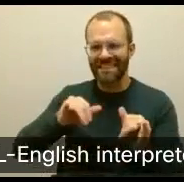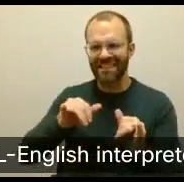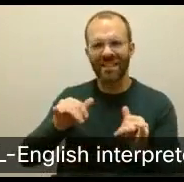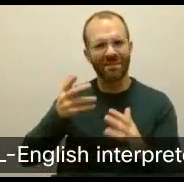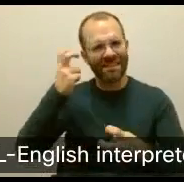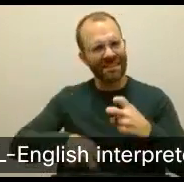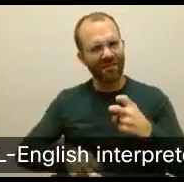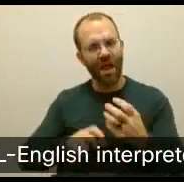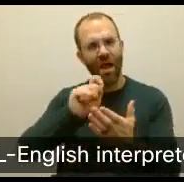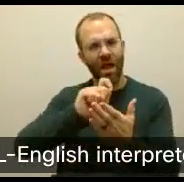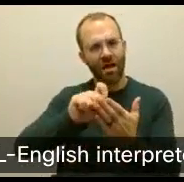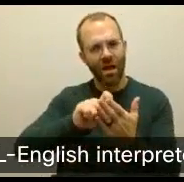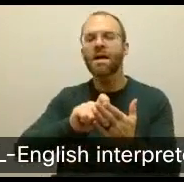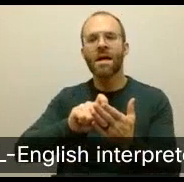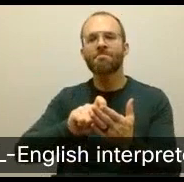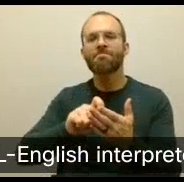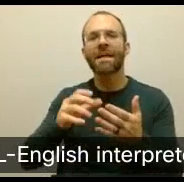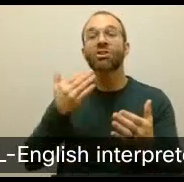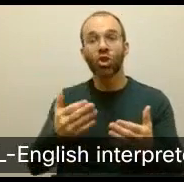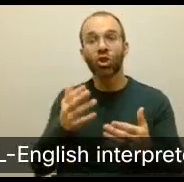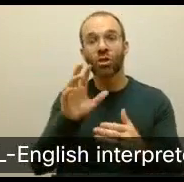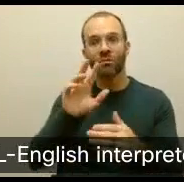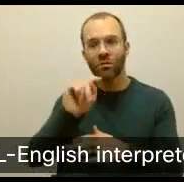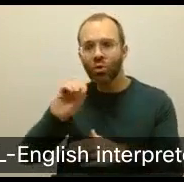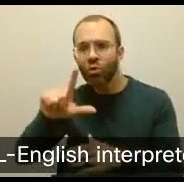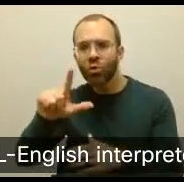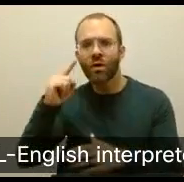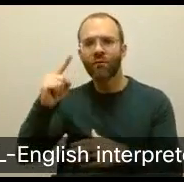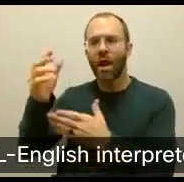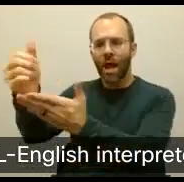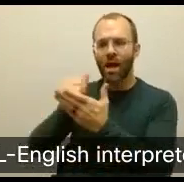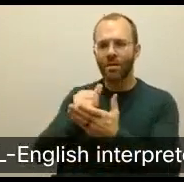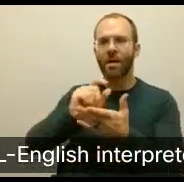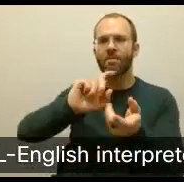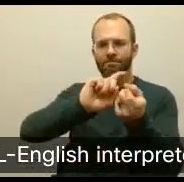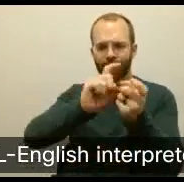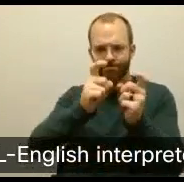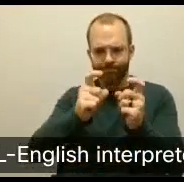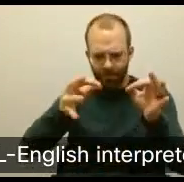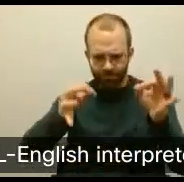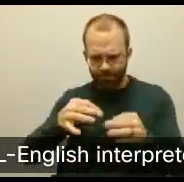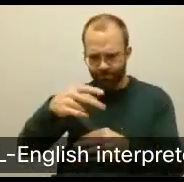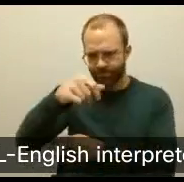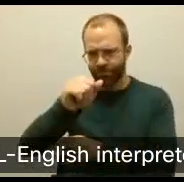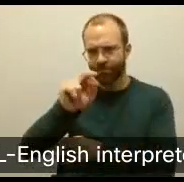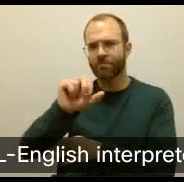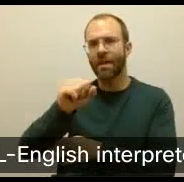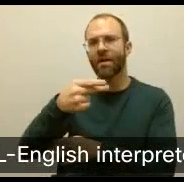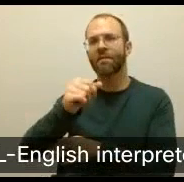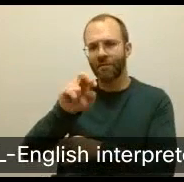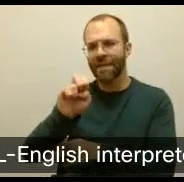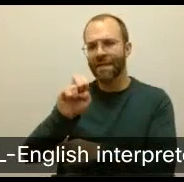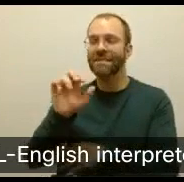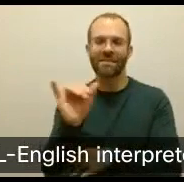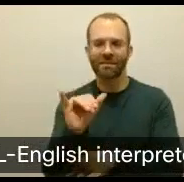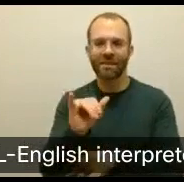great tool to help ensure that you are paraphrasing that text appropriately. So just in summary then, I want